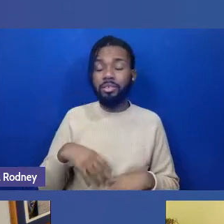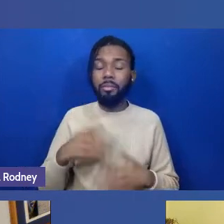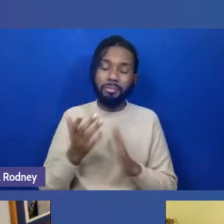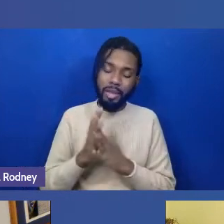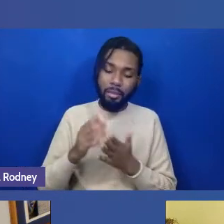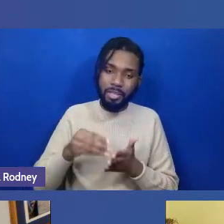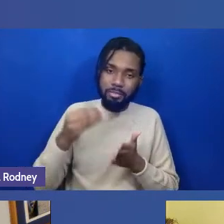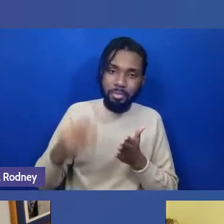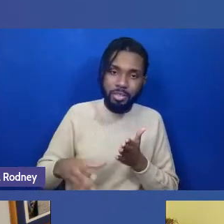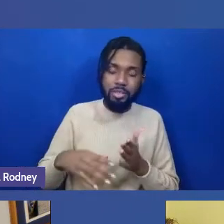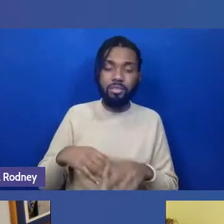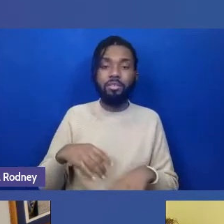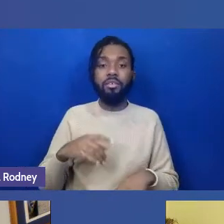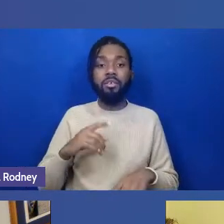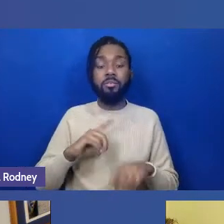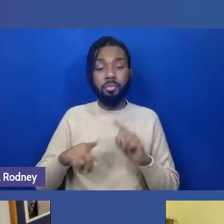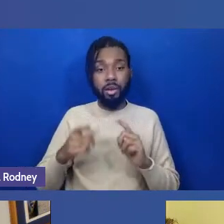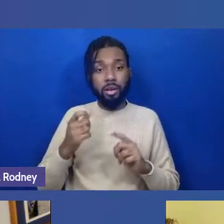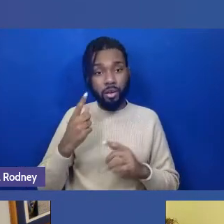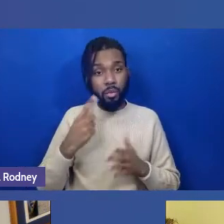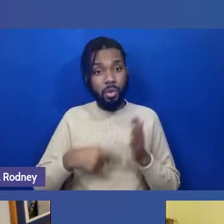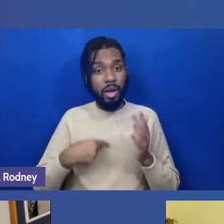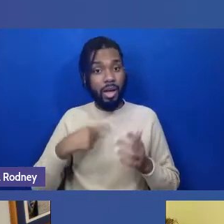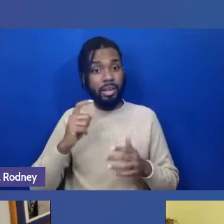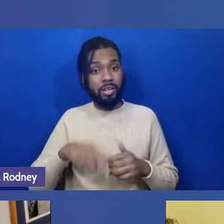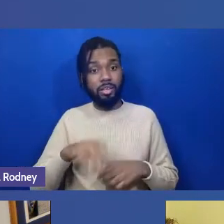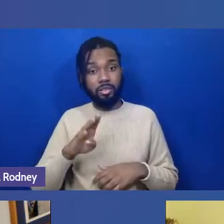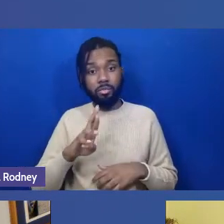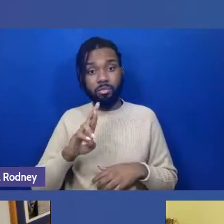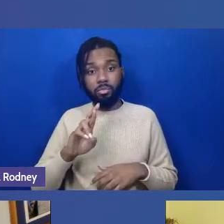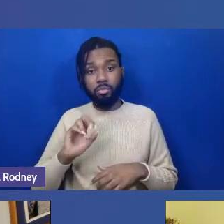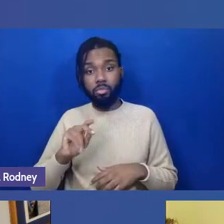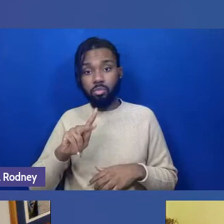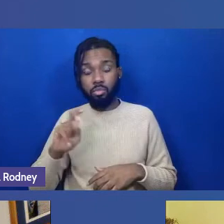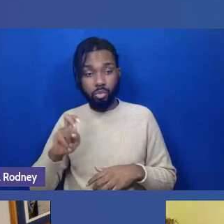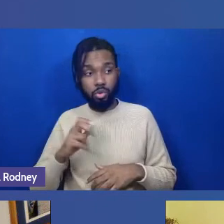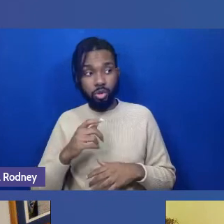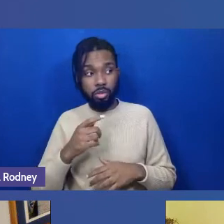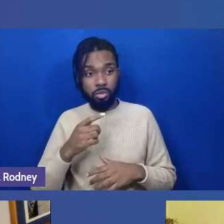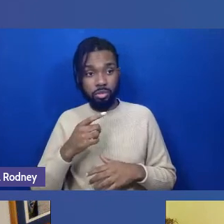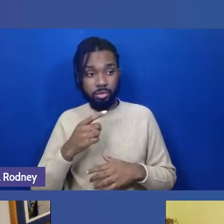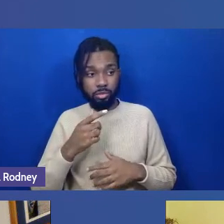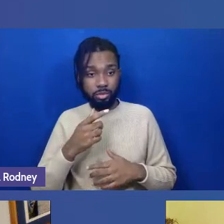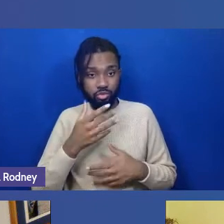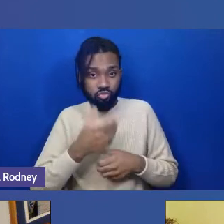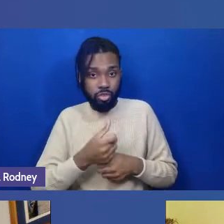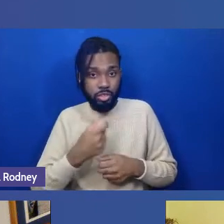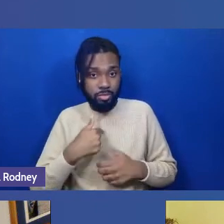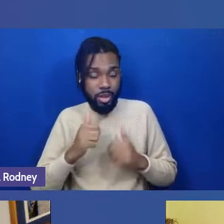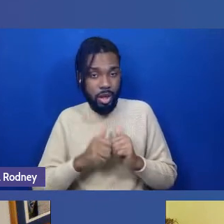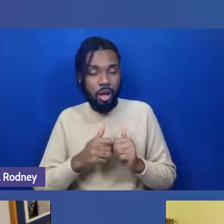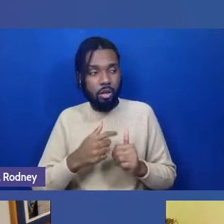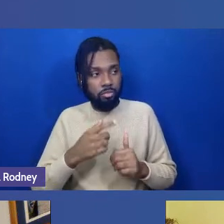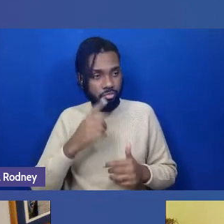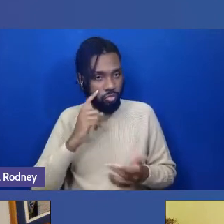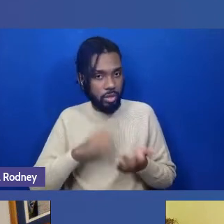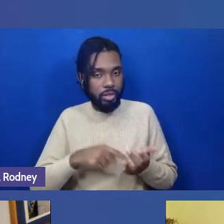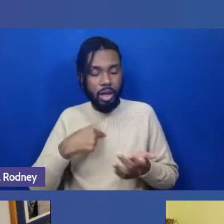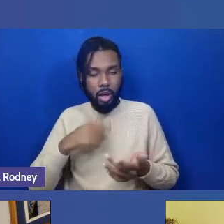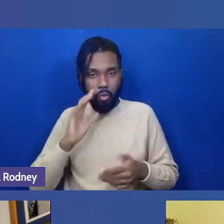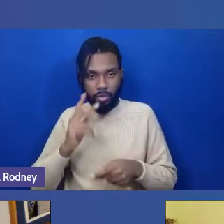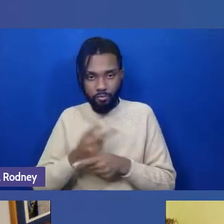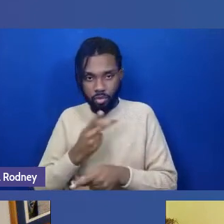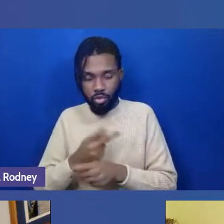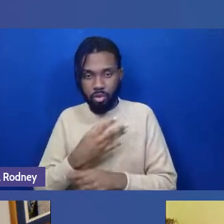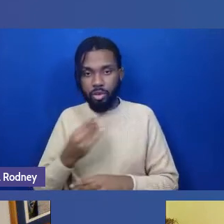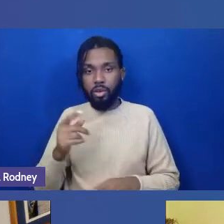I need Brooke to be able to trust for me is that we're gonna work through that, and we're gonna really get to figure that out. And I think that's implicit to the